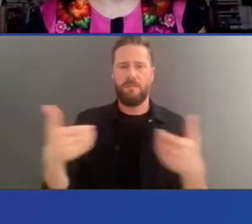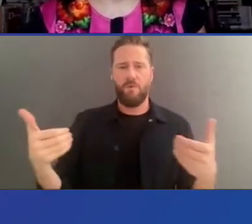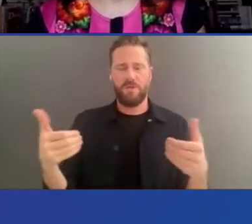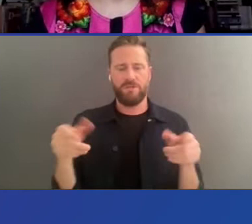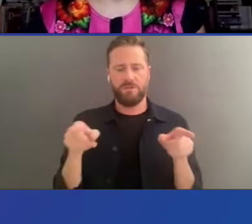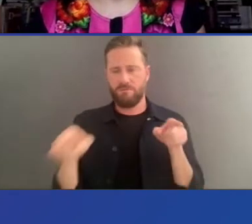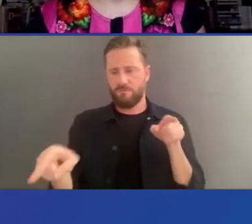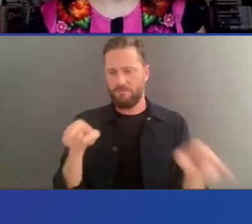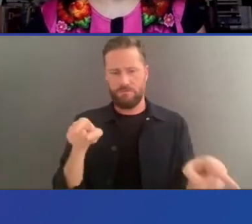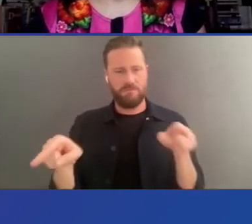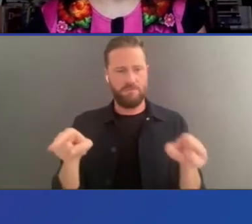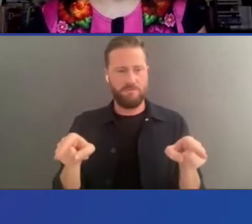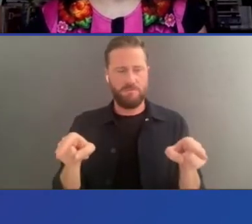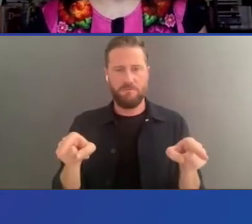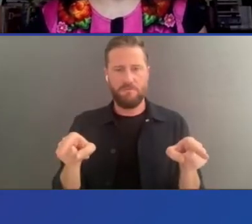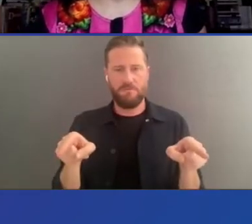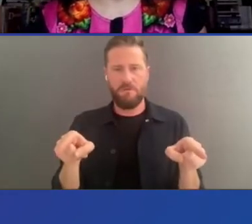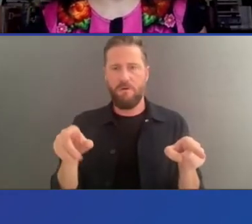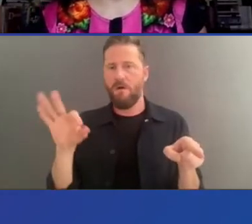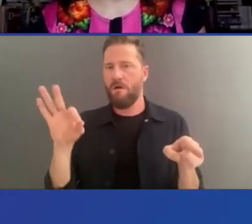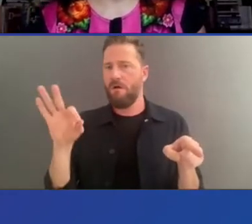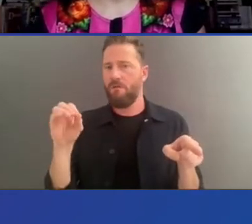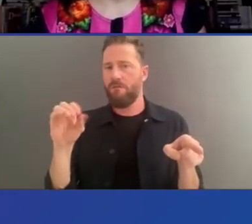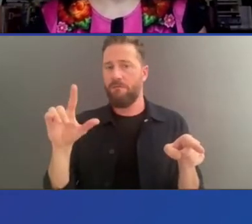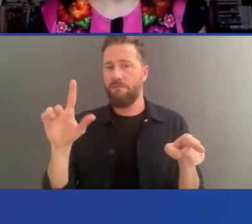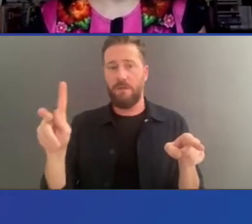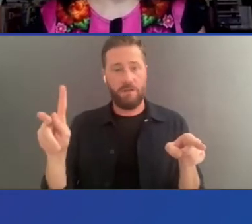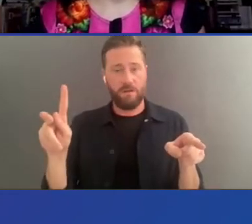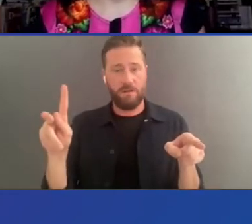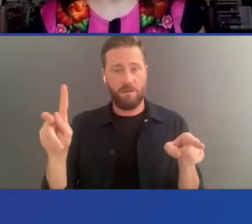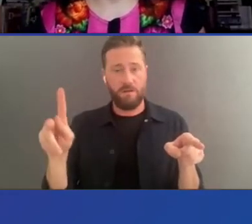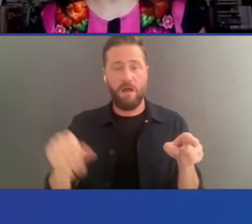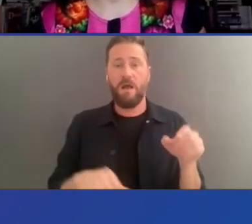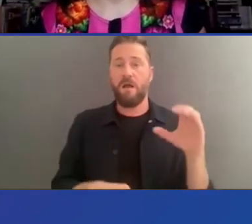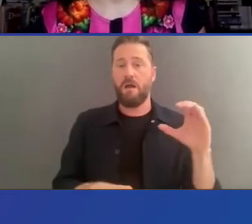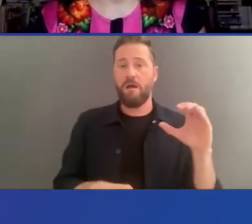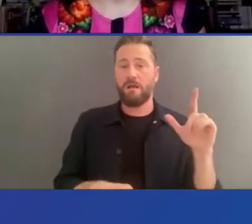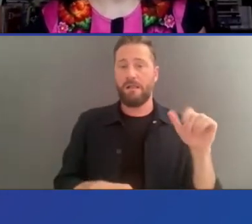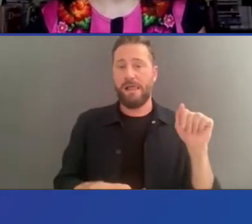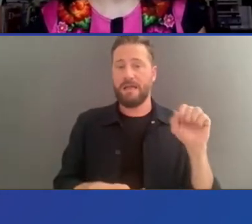between folk, and classical.